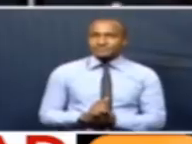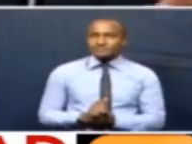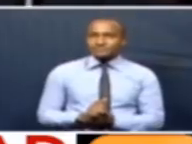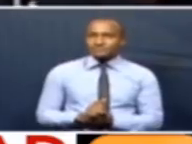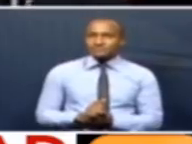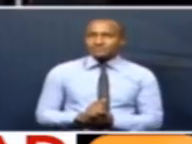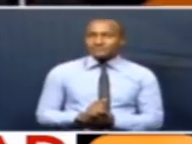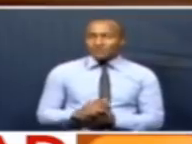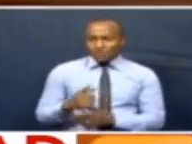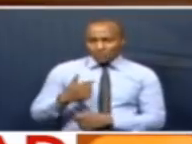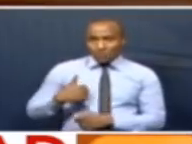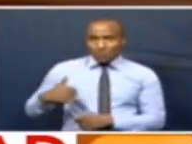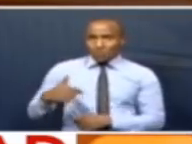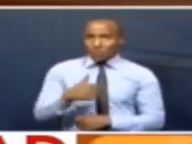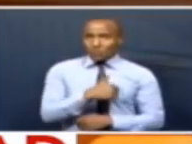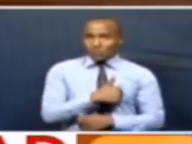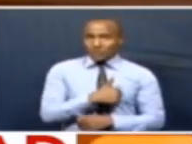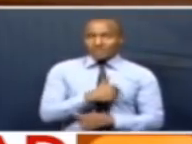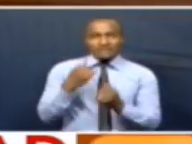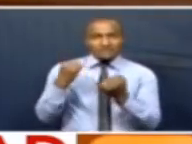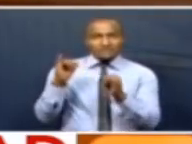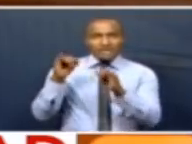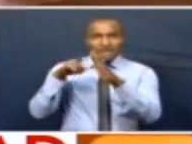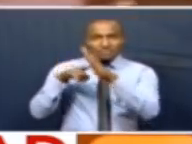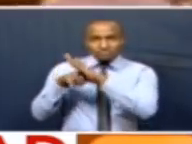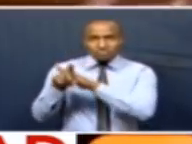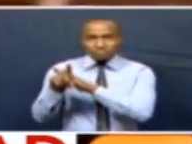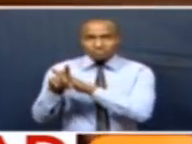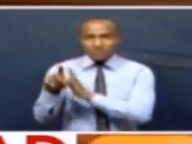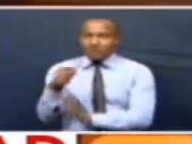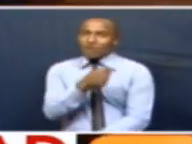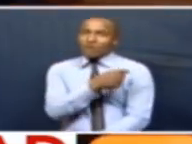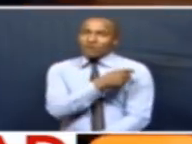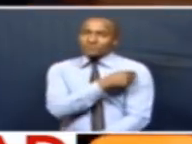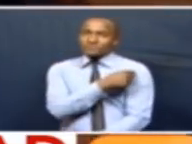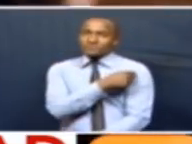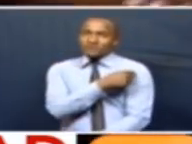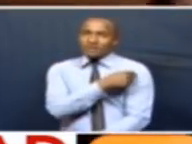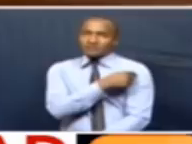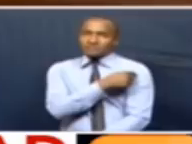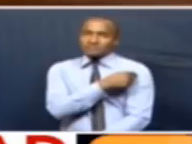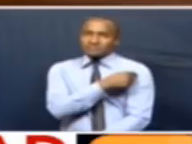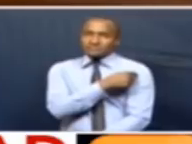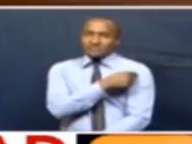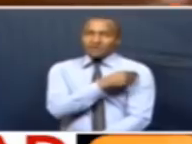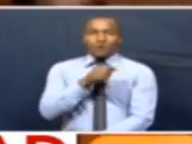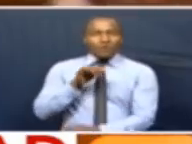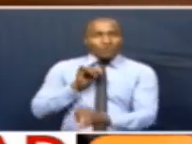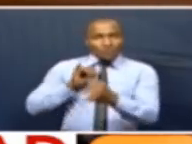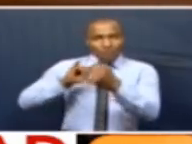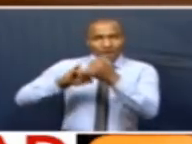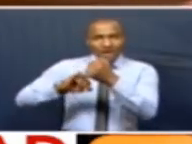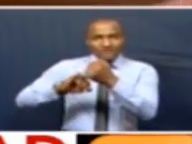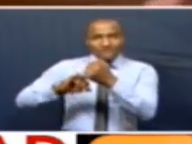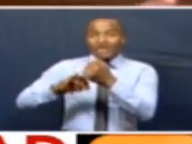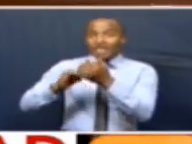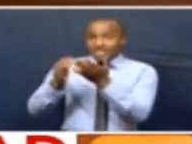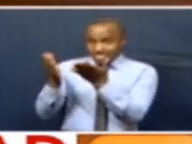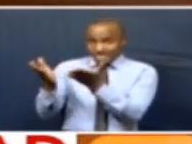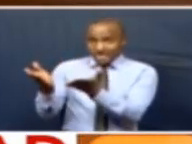Hussein, we tried gaining access into the hospital. As we mentioned, that his wife is still